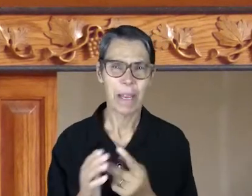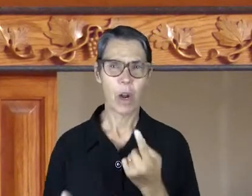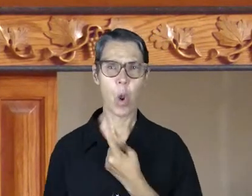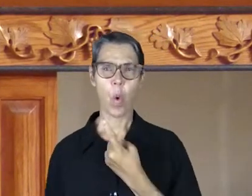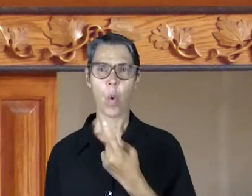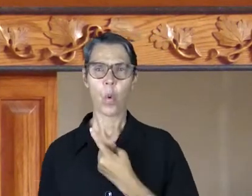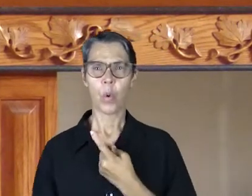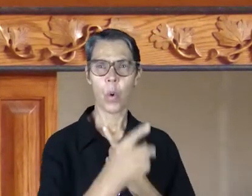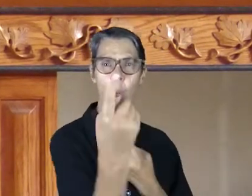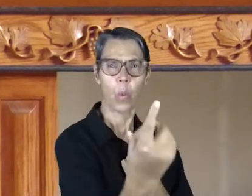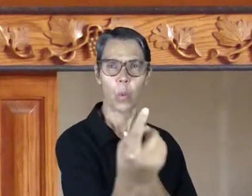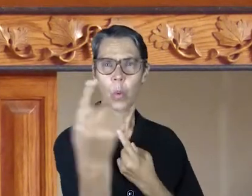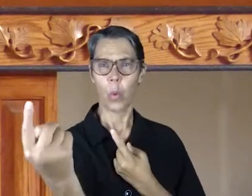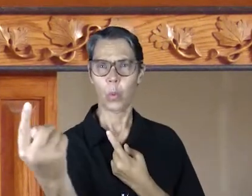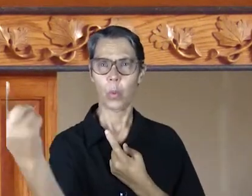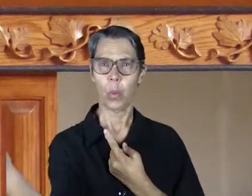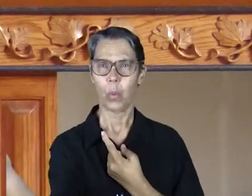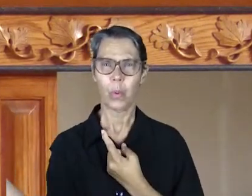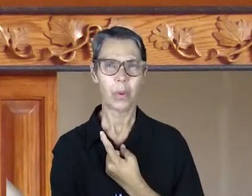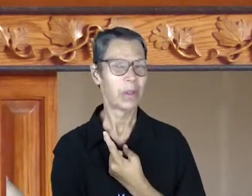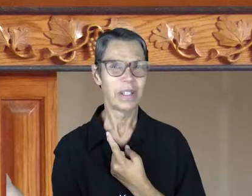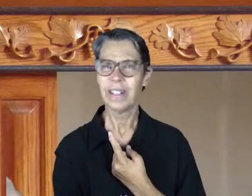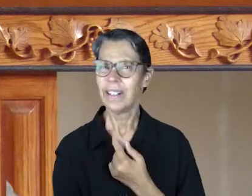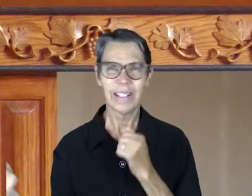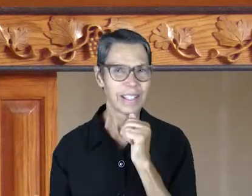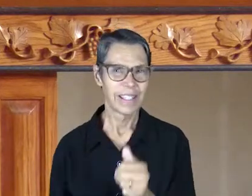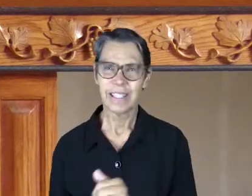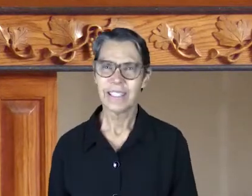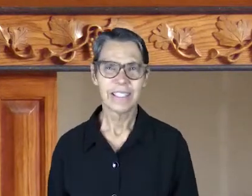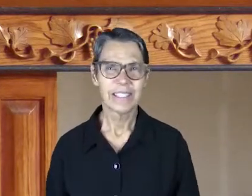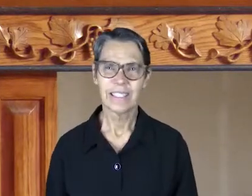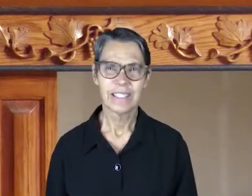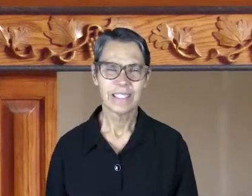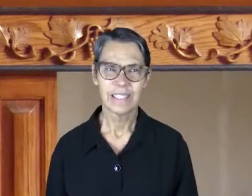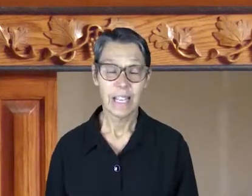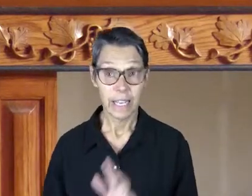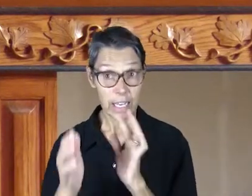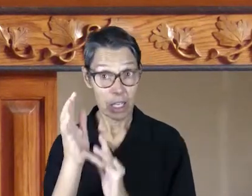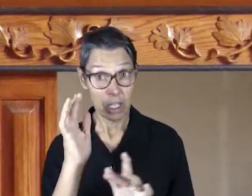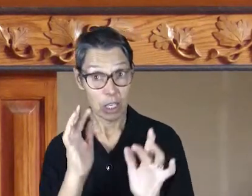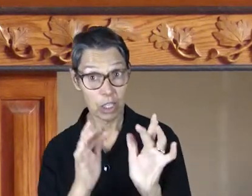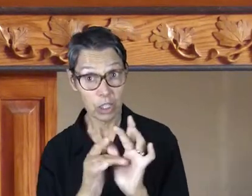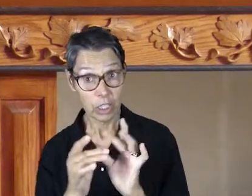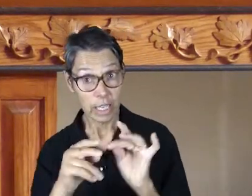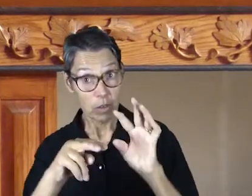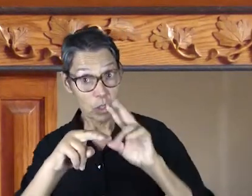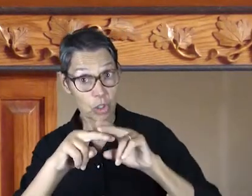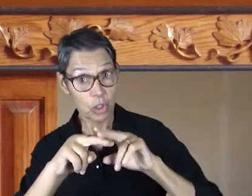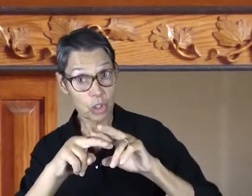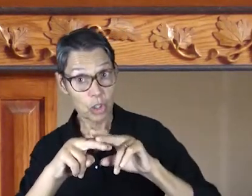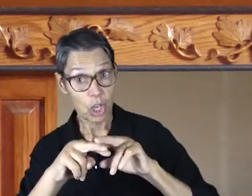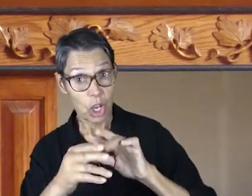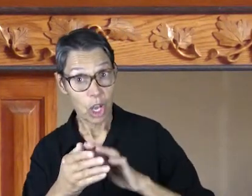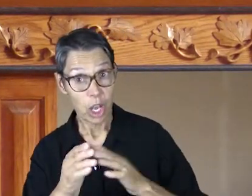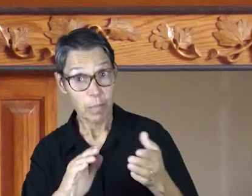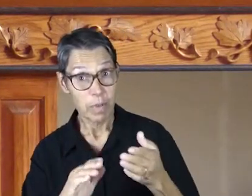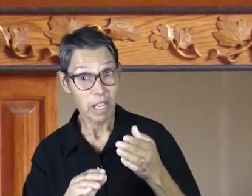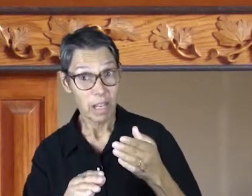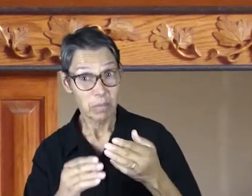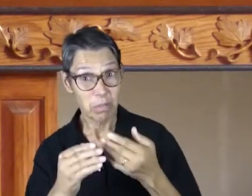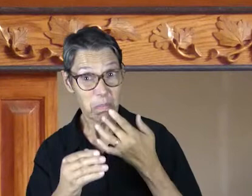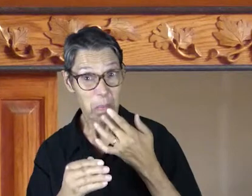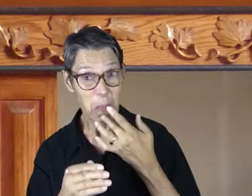live this life alone. Jesus says, salt, when it loses its saltiness, cannot be